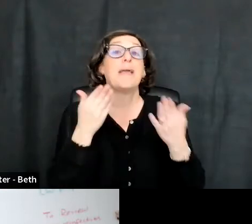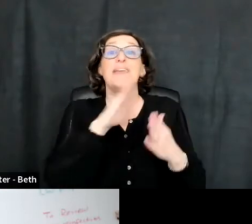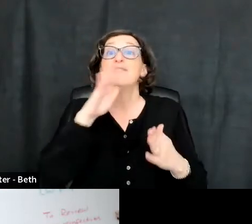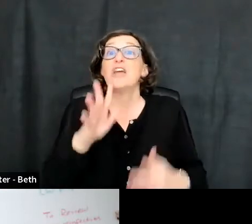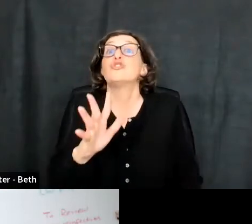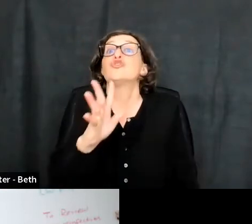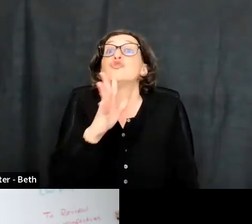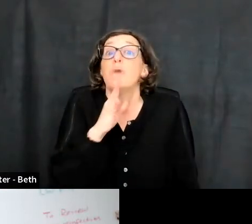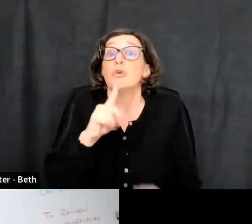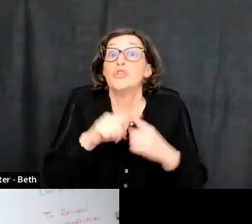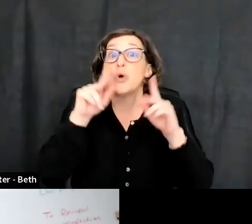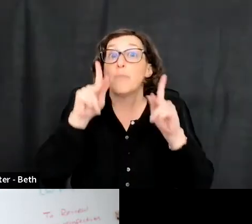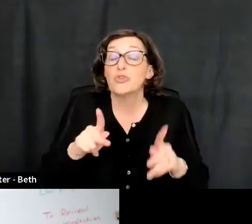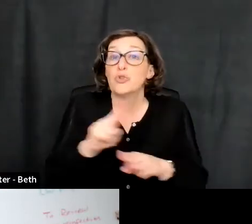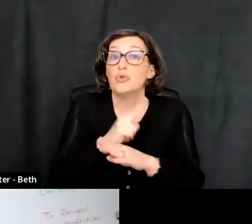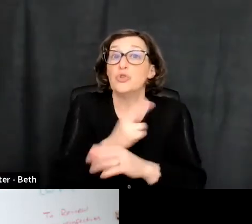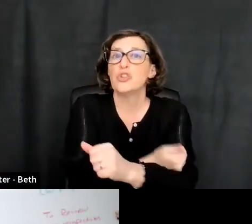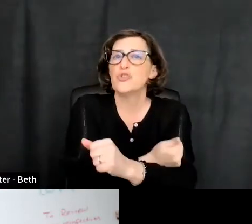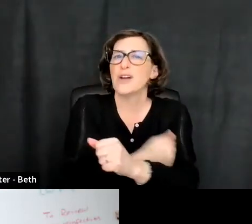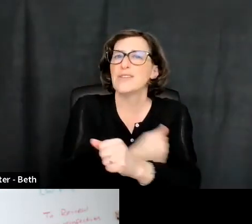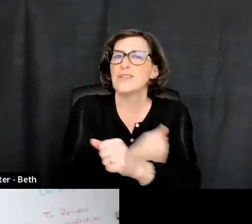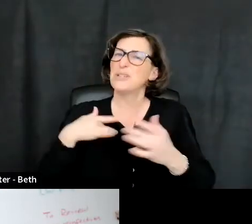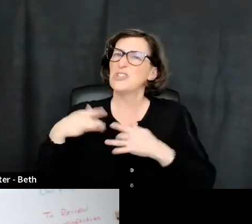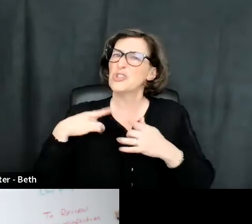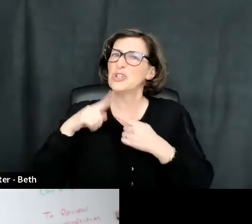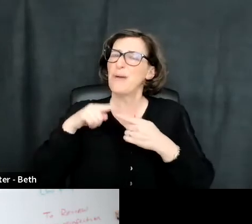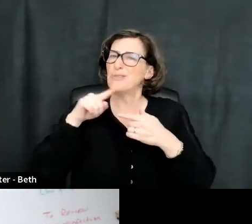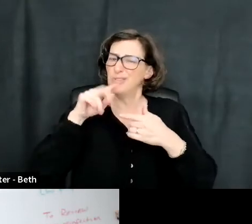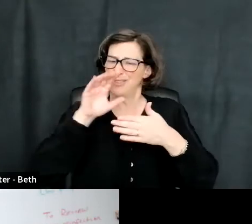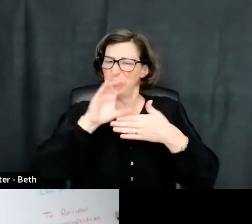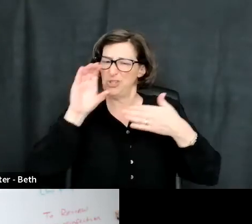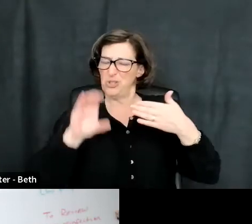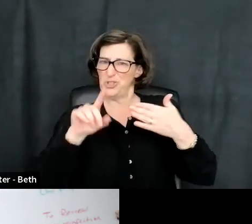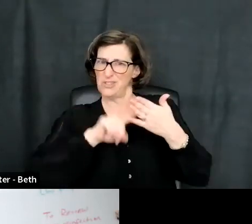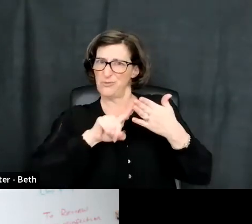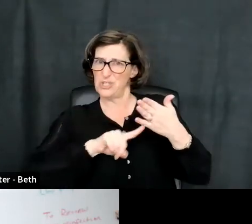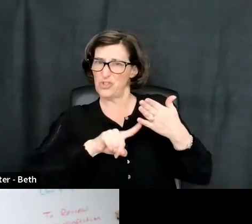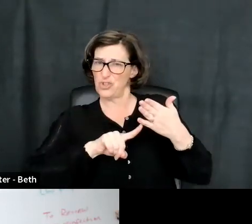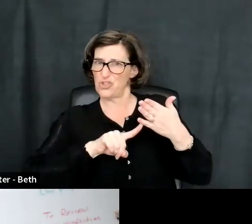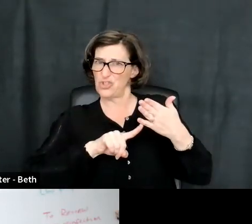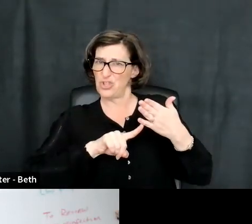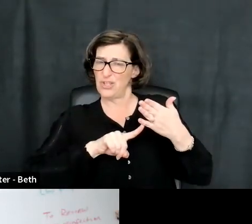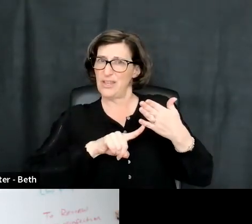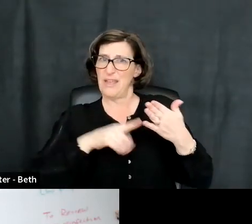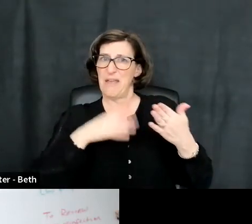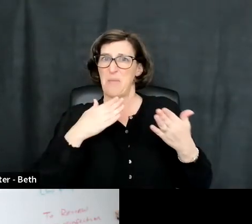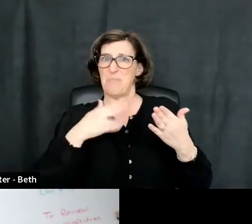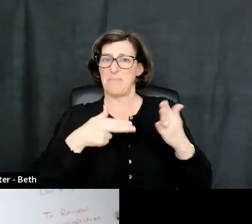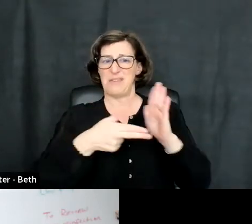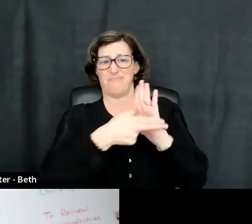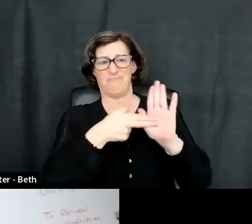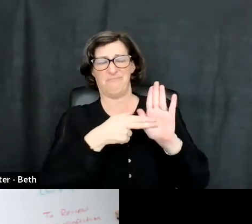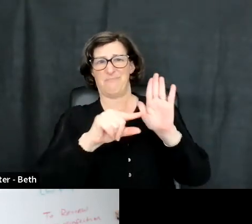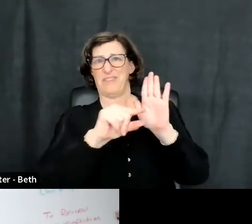drugs. And I worry about the conclusions that they draw from their research that they may be stigmatizing communities or